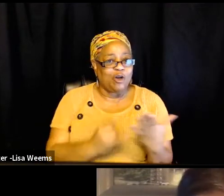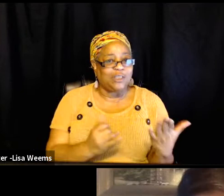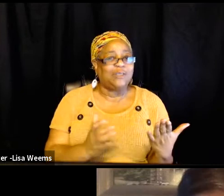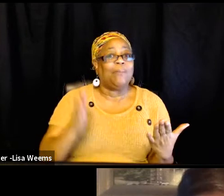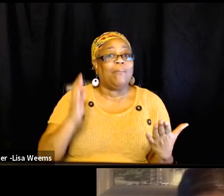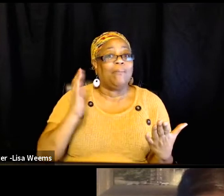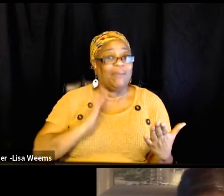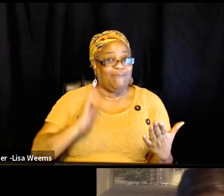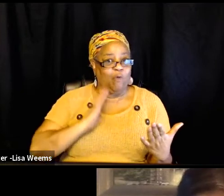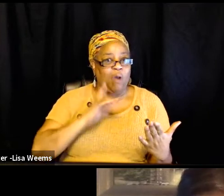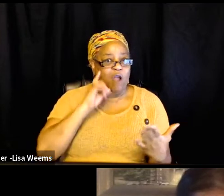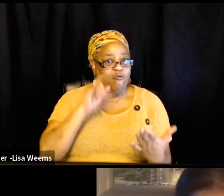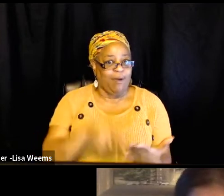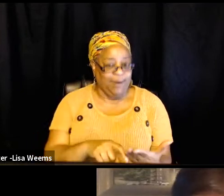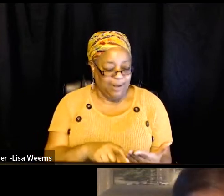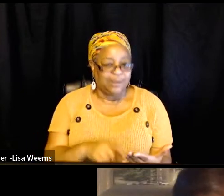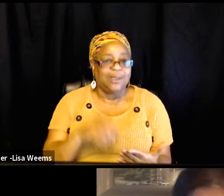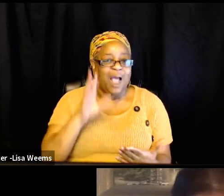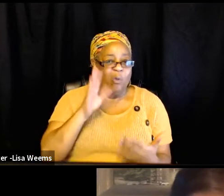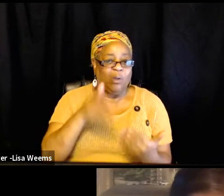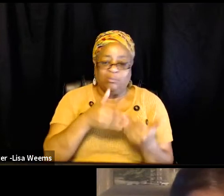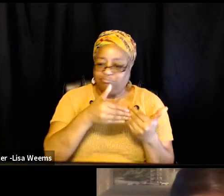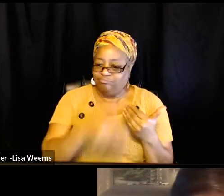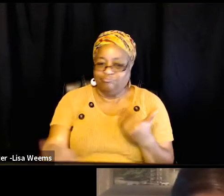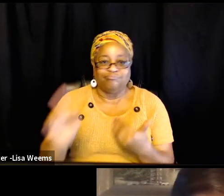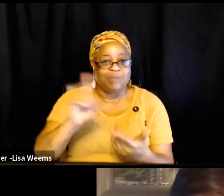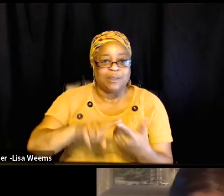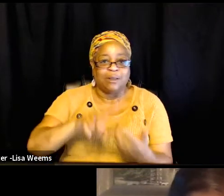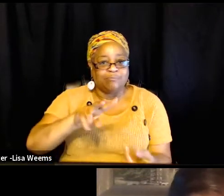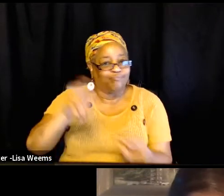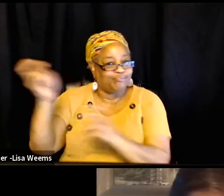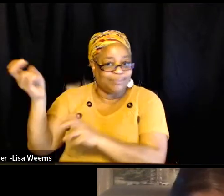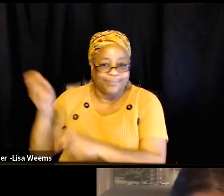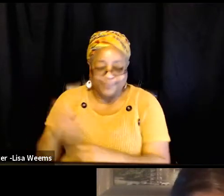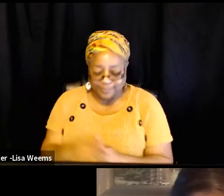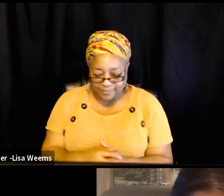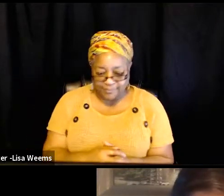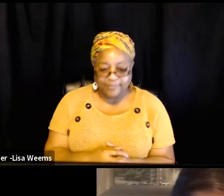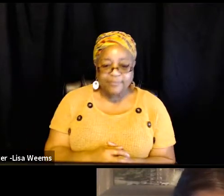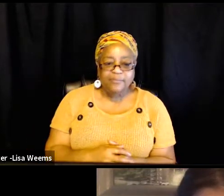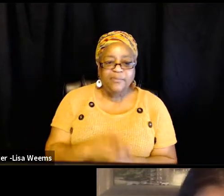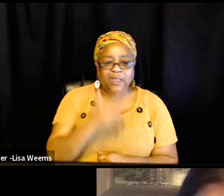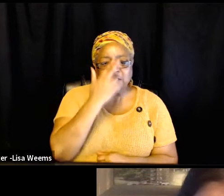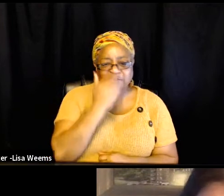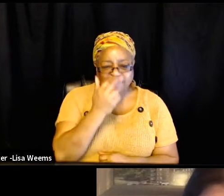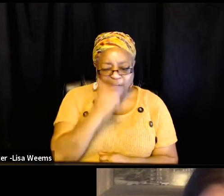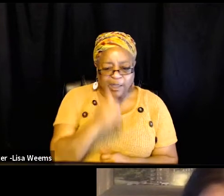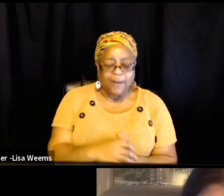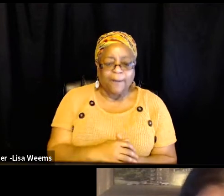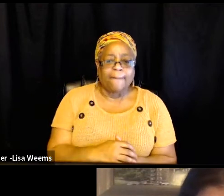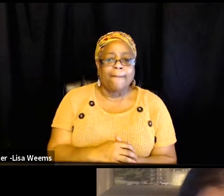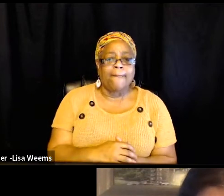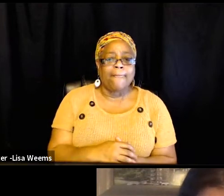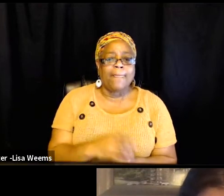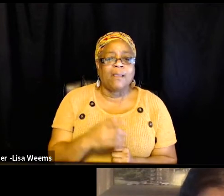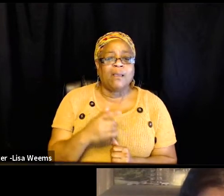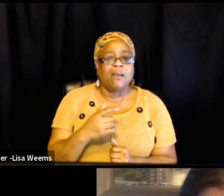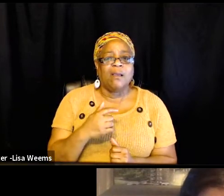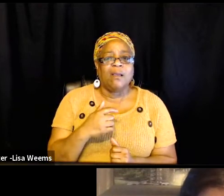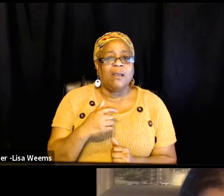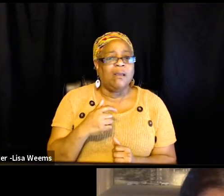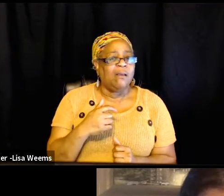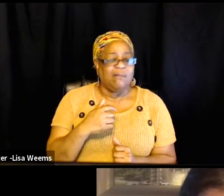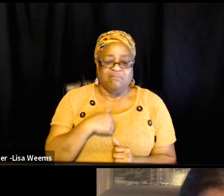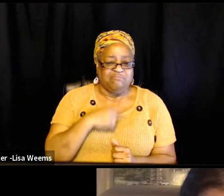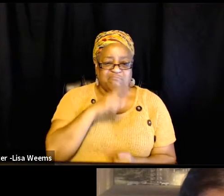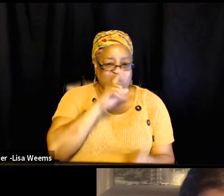after I'm gone. It's like the one thing that defines me completely. And, you know, it's funny. I completely agree with you, Sheetal, about like this whole